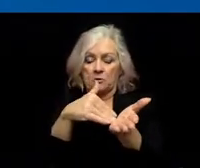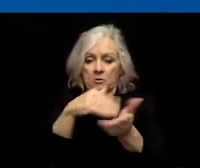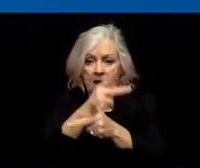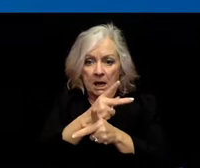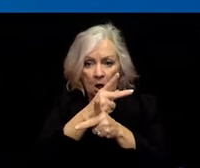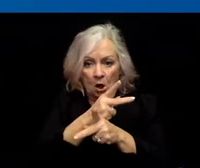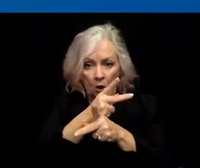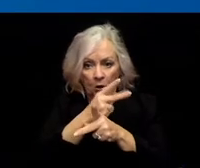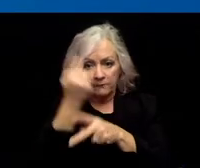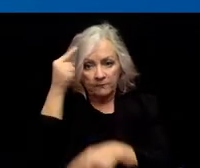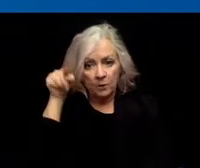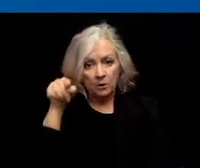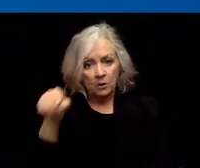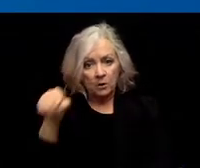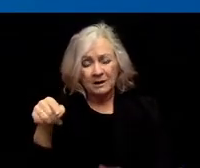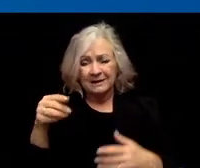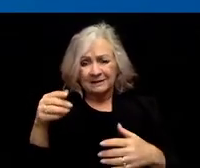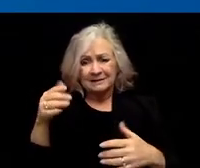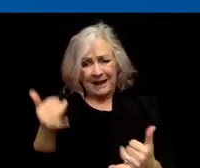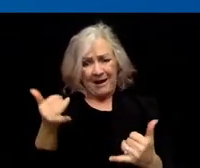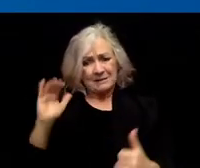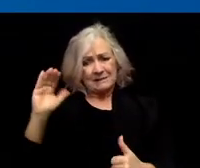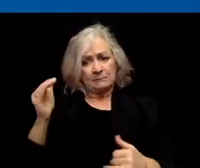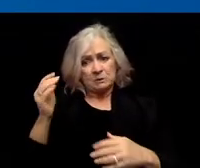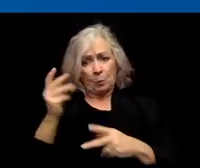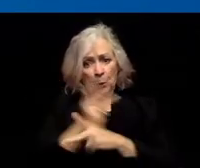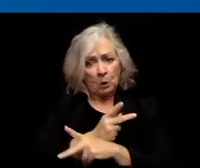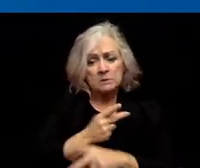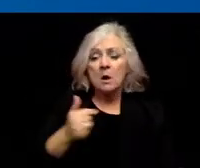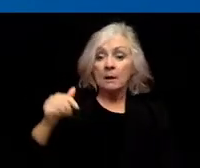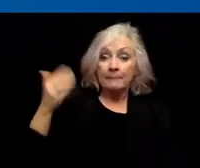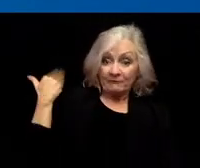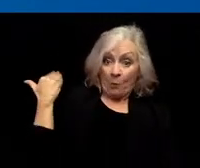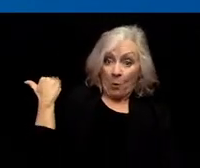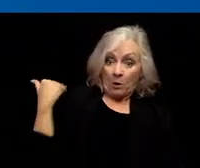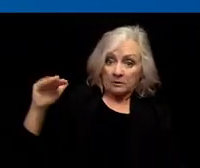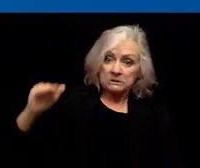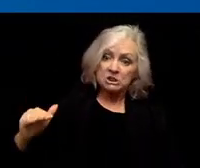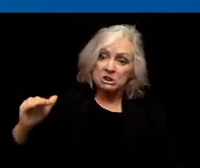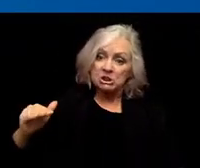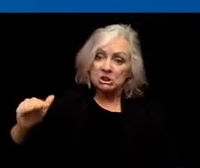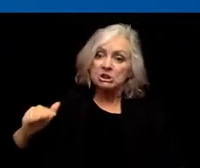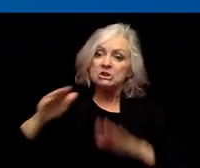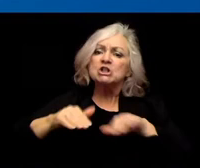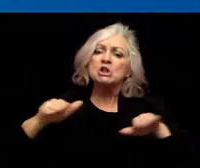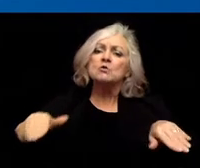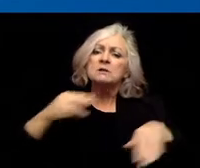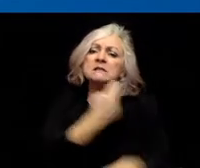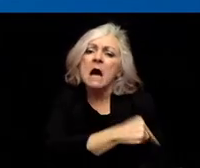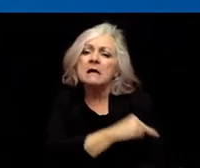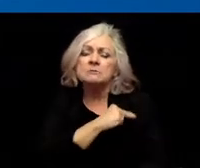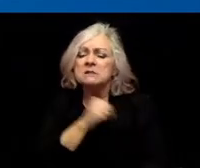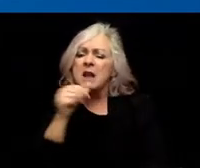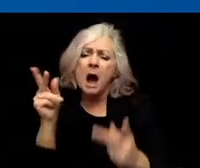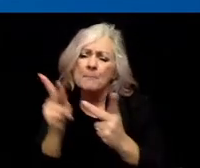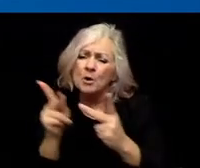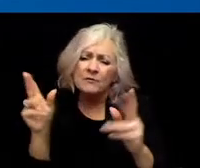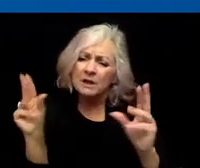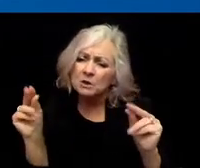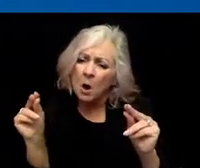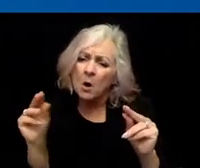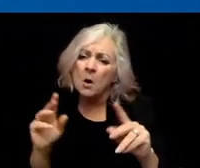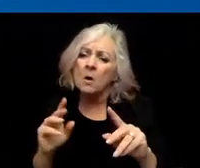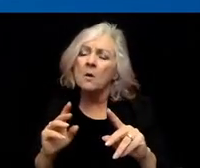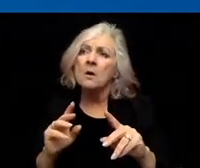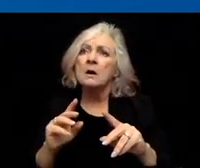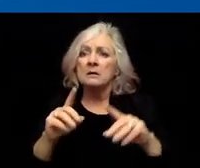And it's gotten worse. So, you know, when she was a child, you know, children's hospitals it's not perfect by any means, and it